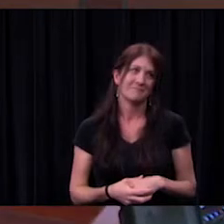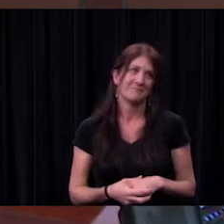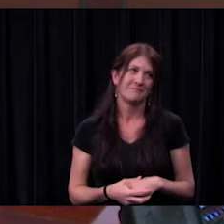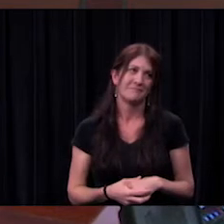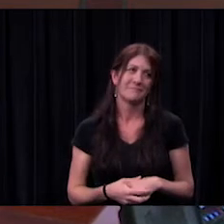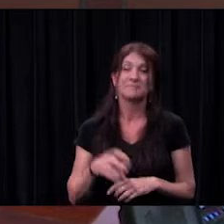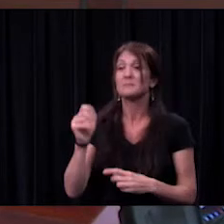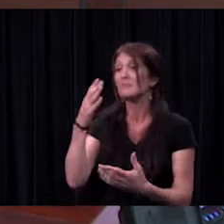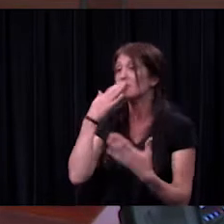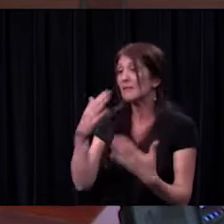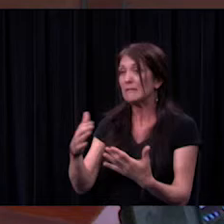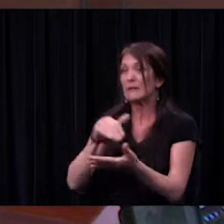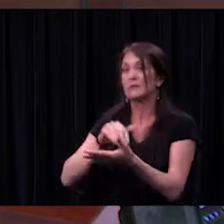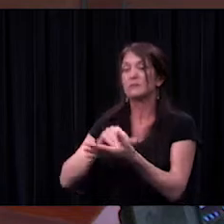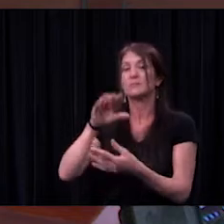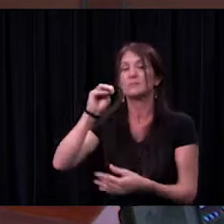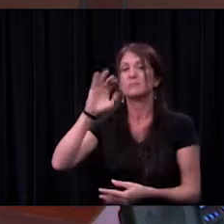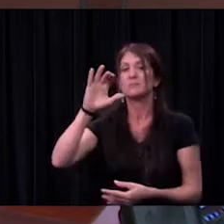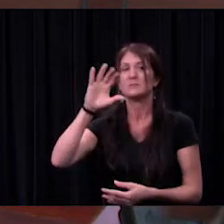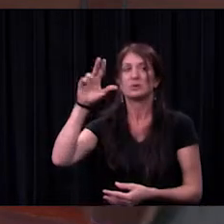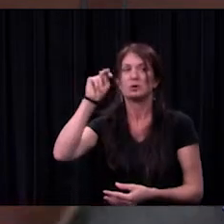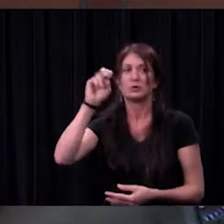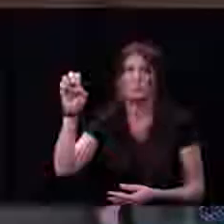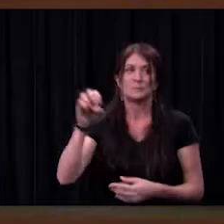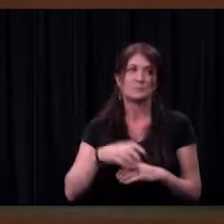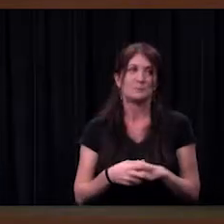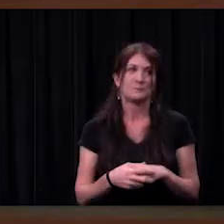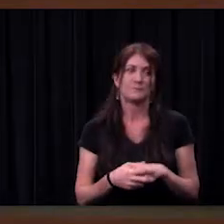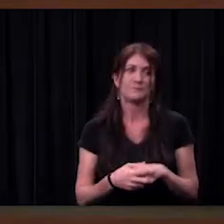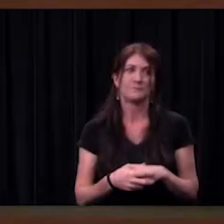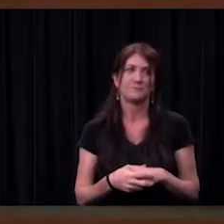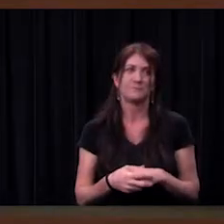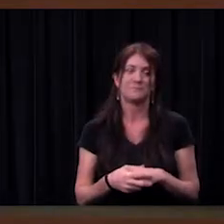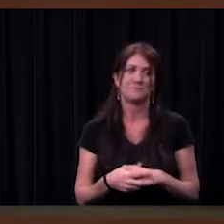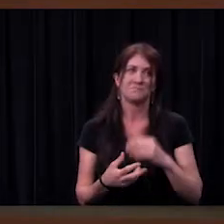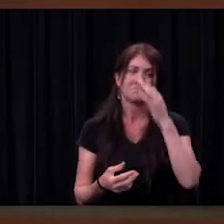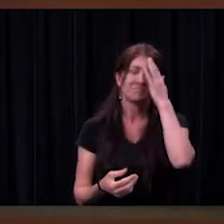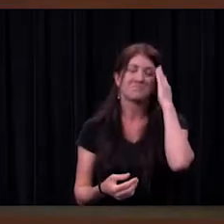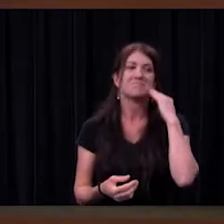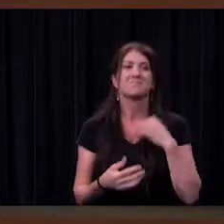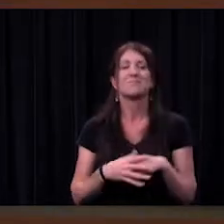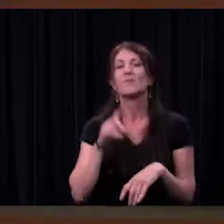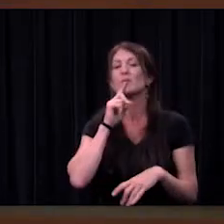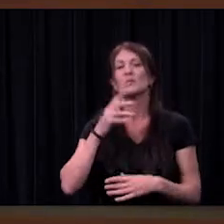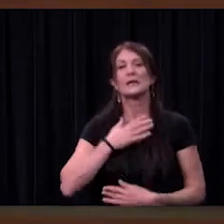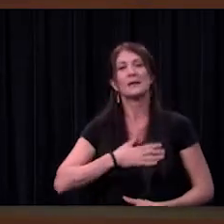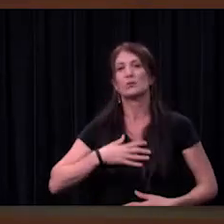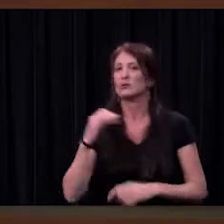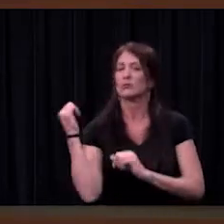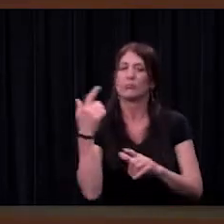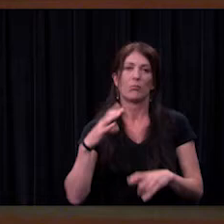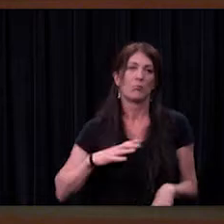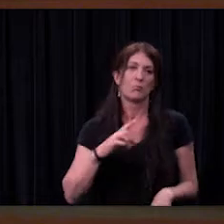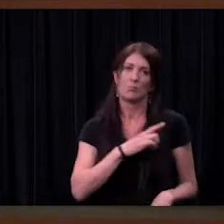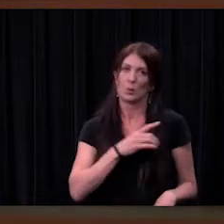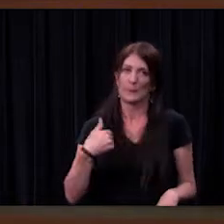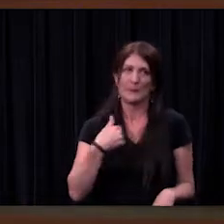Thank you, Dr. McMullen. And appreciate all of our board members that